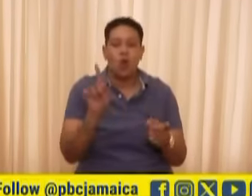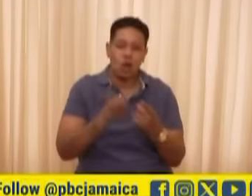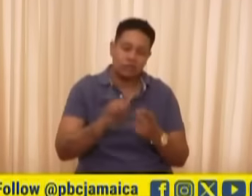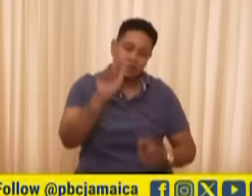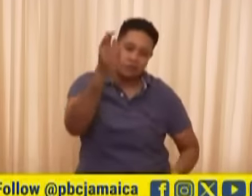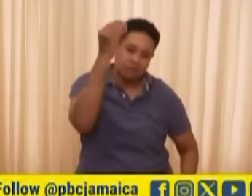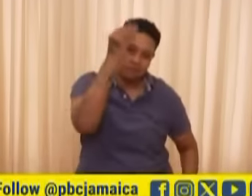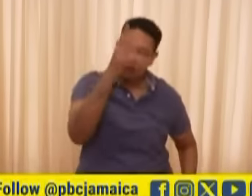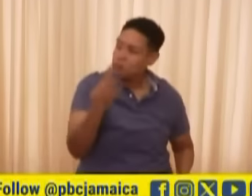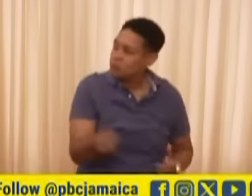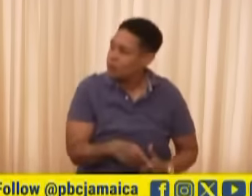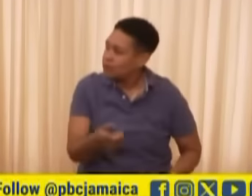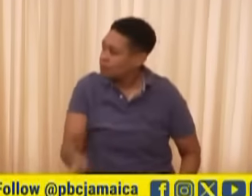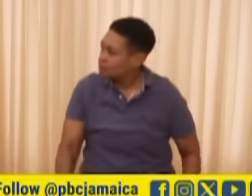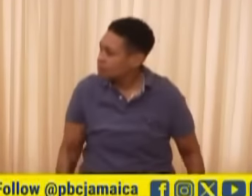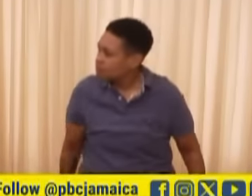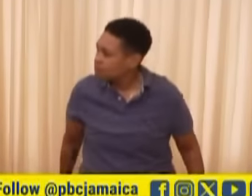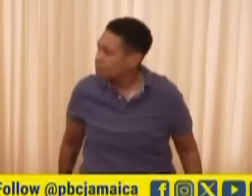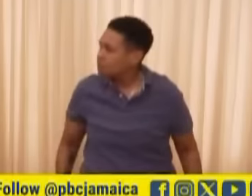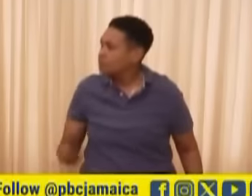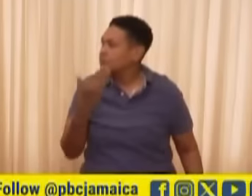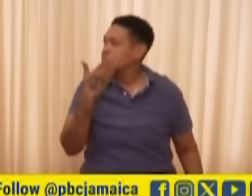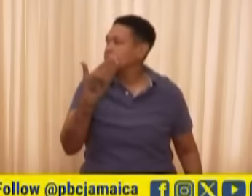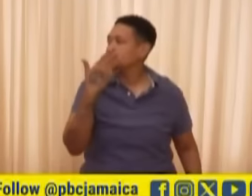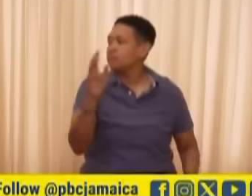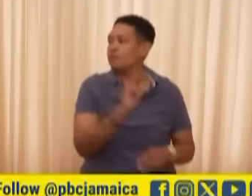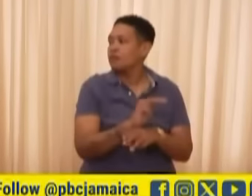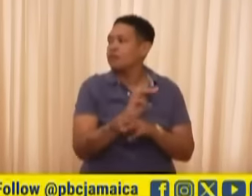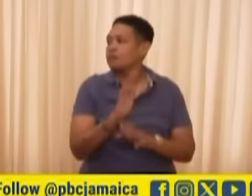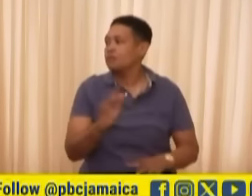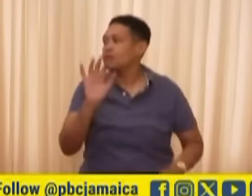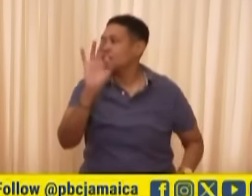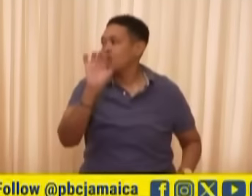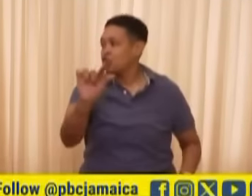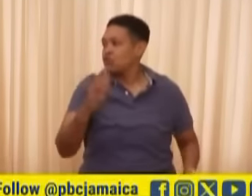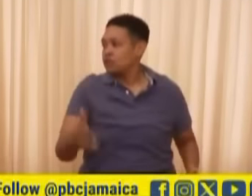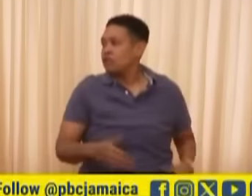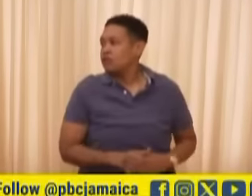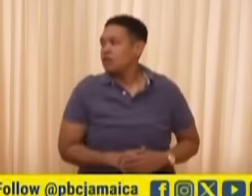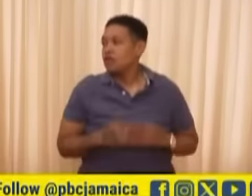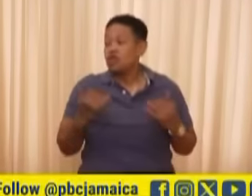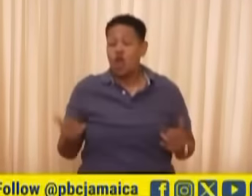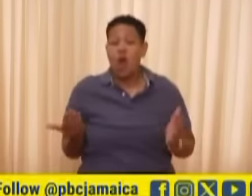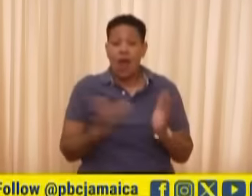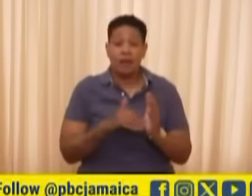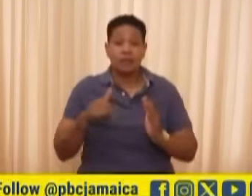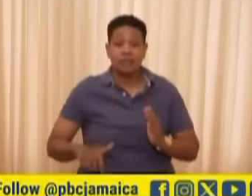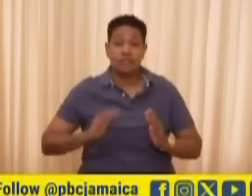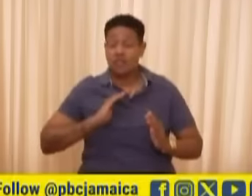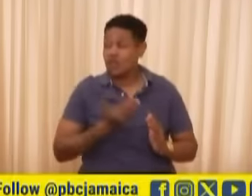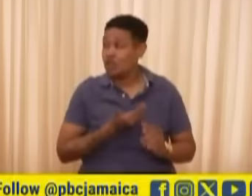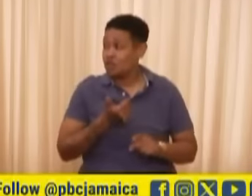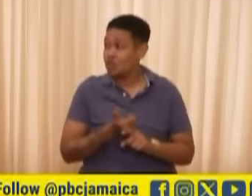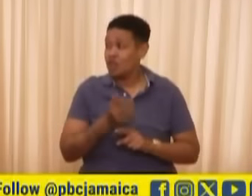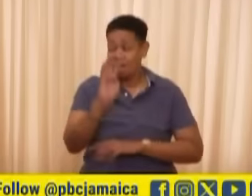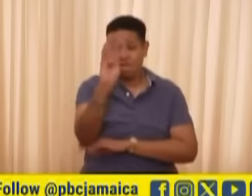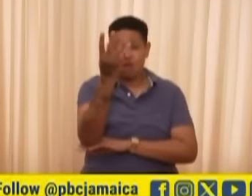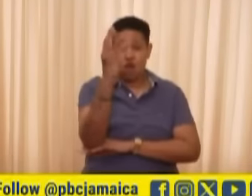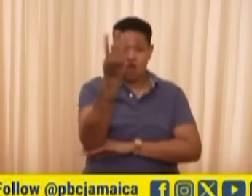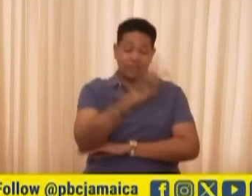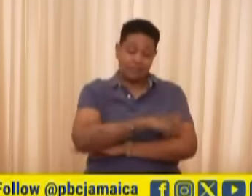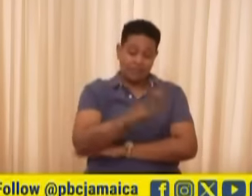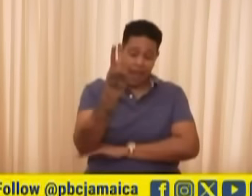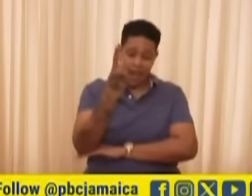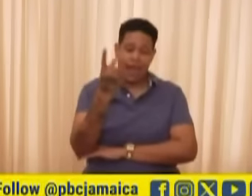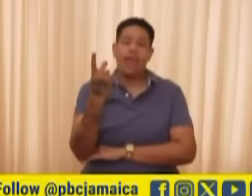notice. All right. Thank you very much, Minister Green. So again, this is our 4th